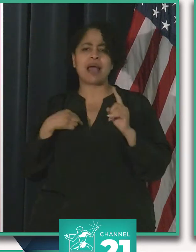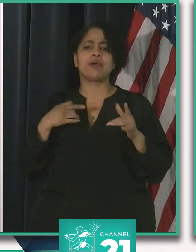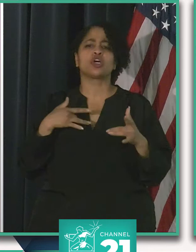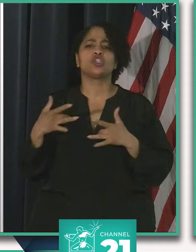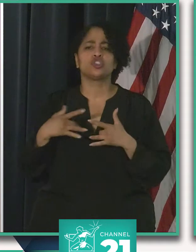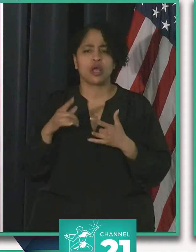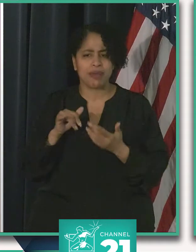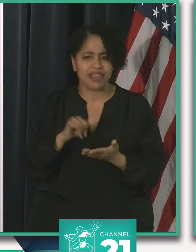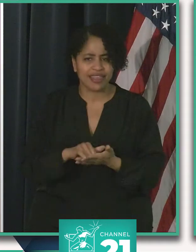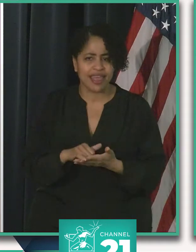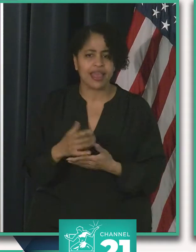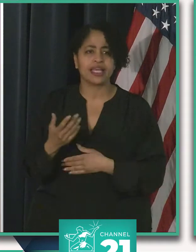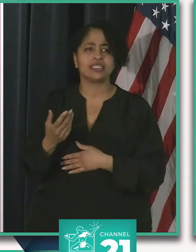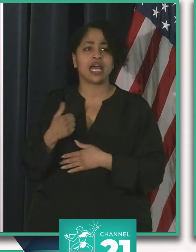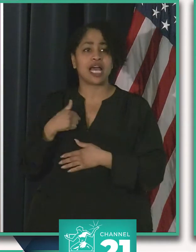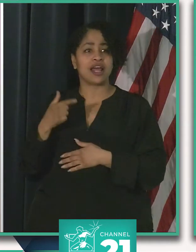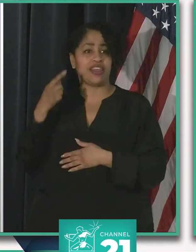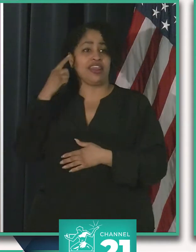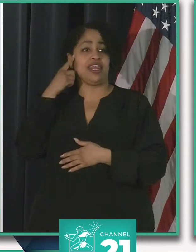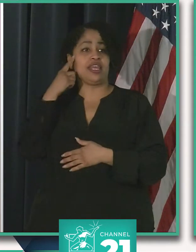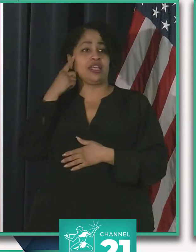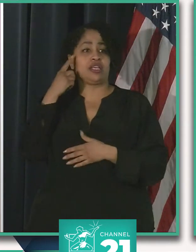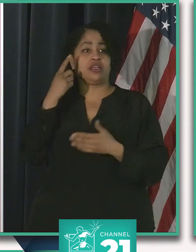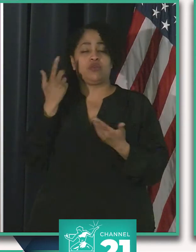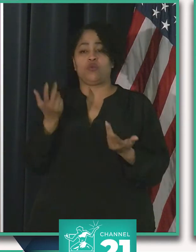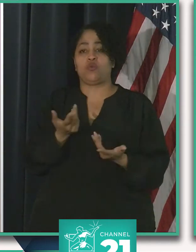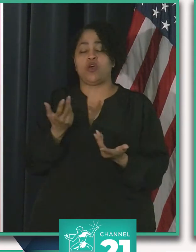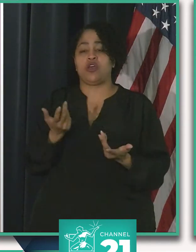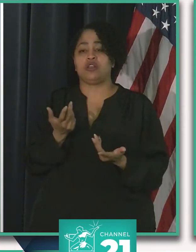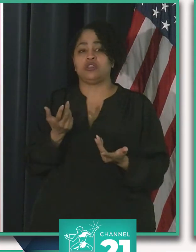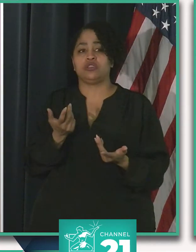about that. But I think what is